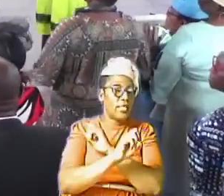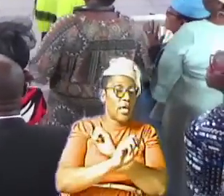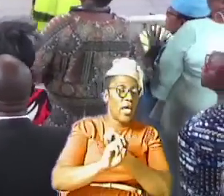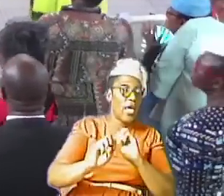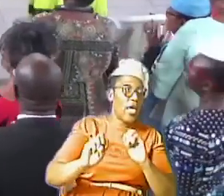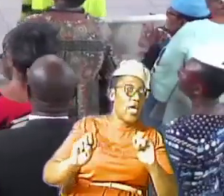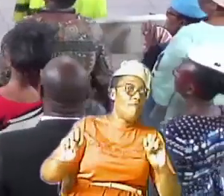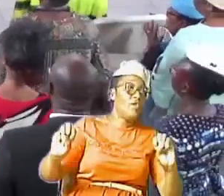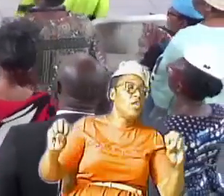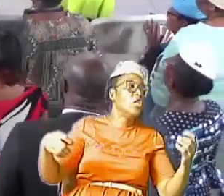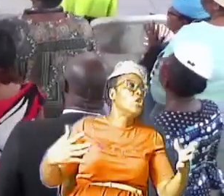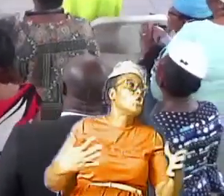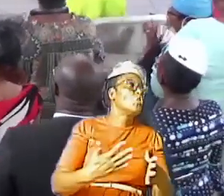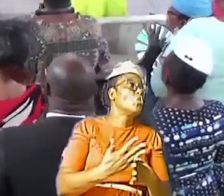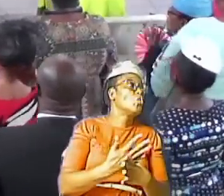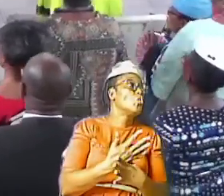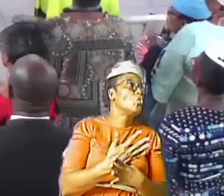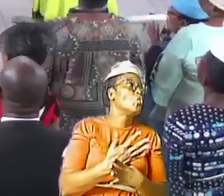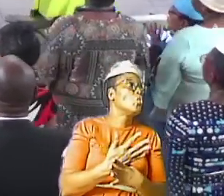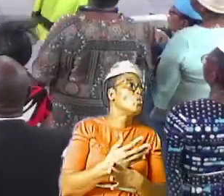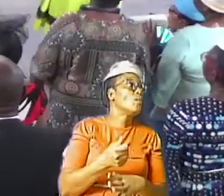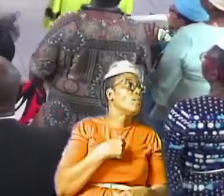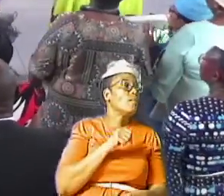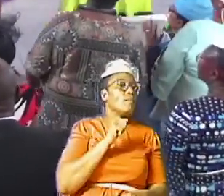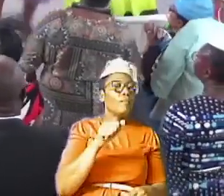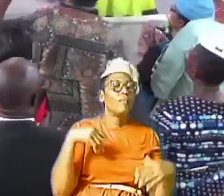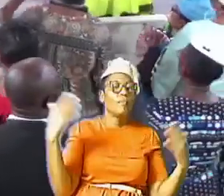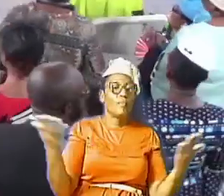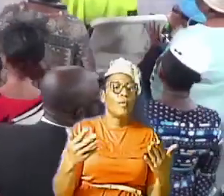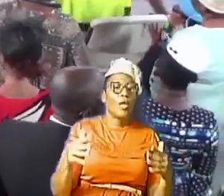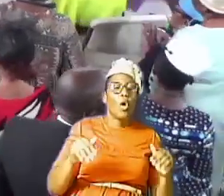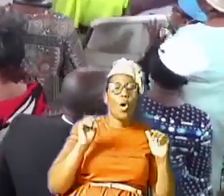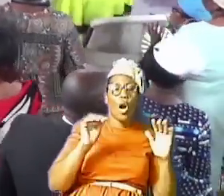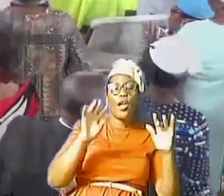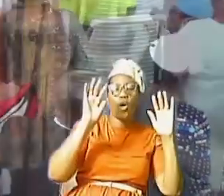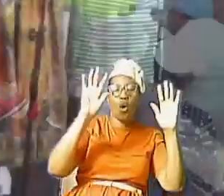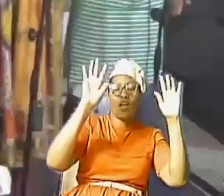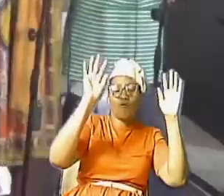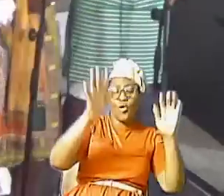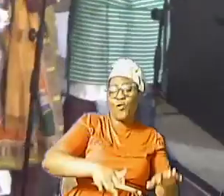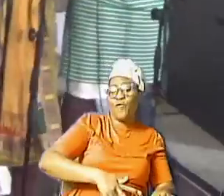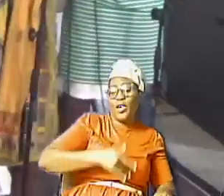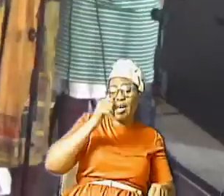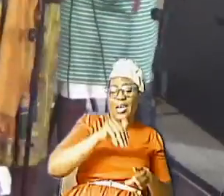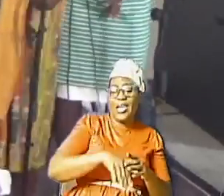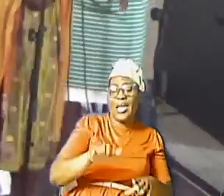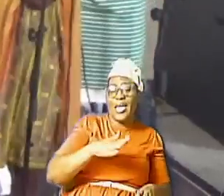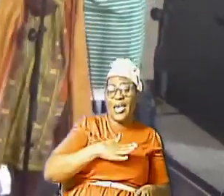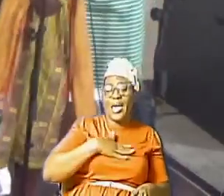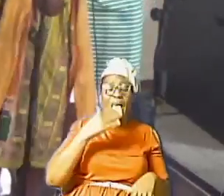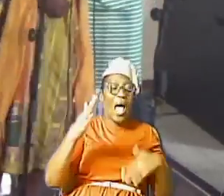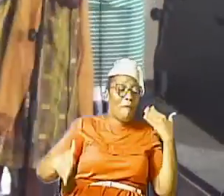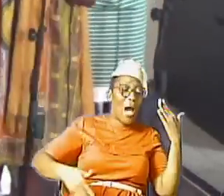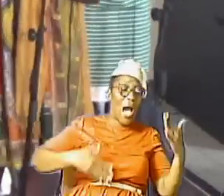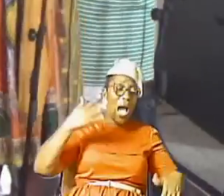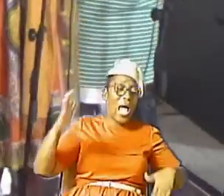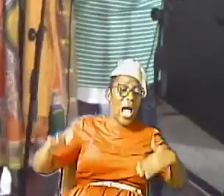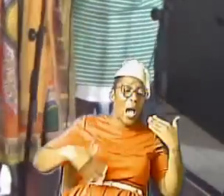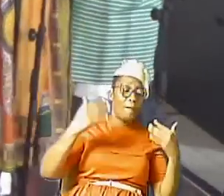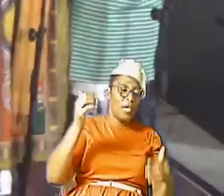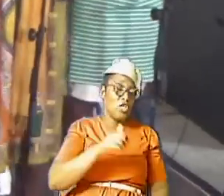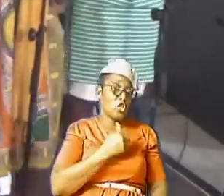Redeemer will lead me safely through. Oh yes, I'm here. What a wonderful feeling